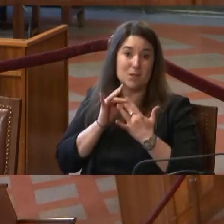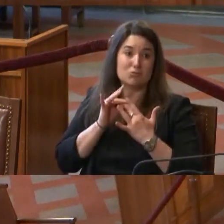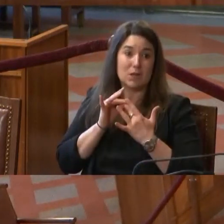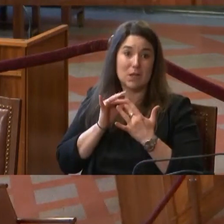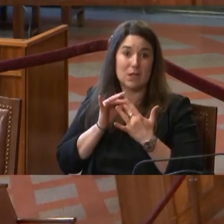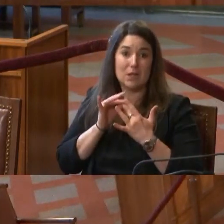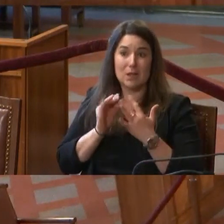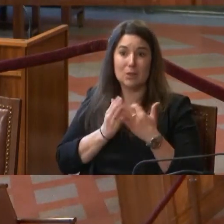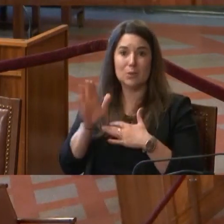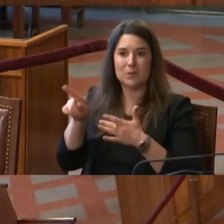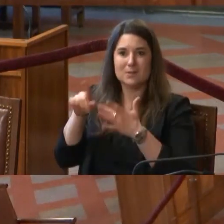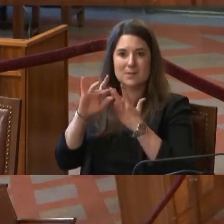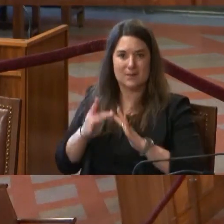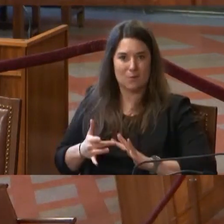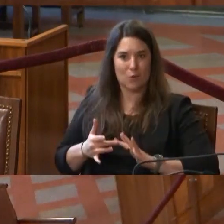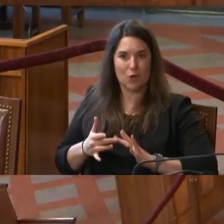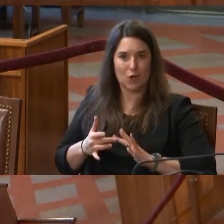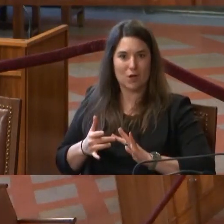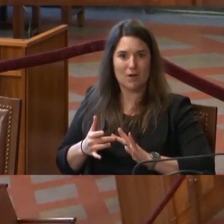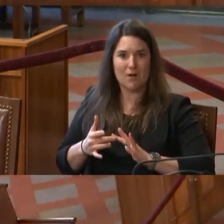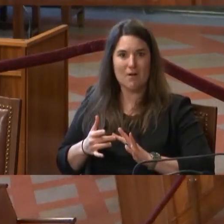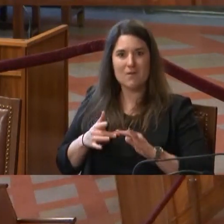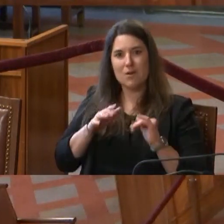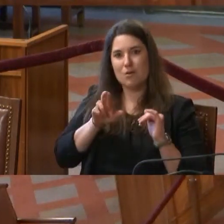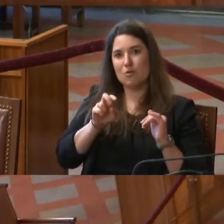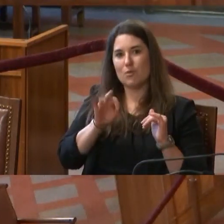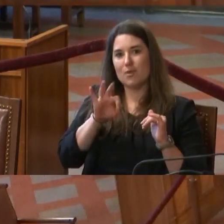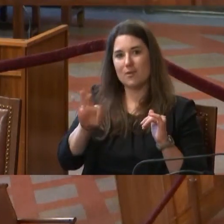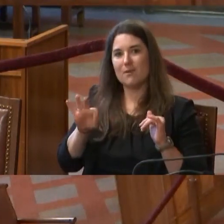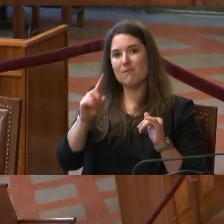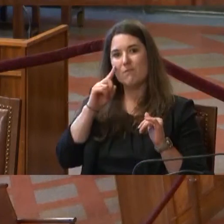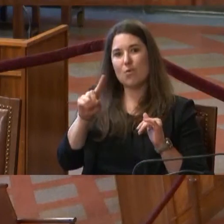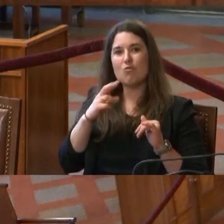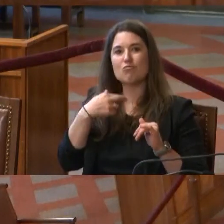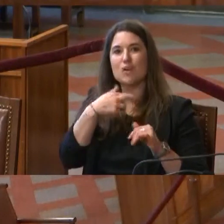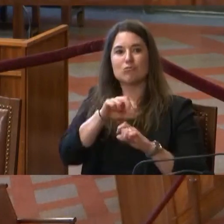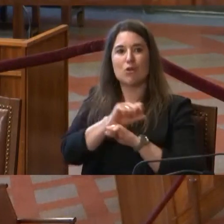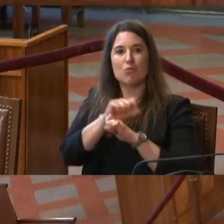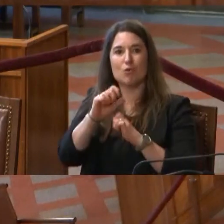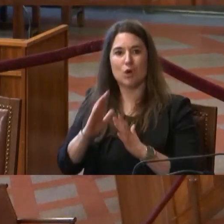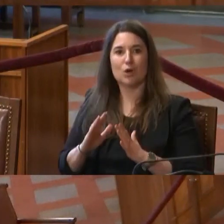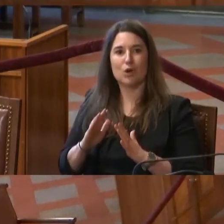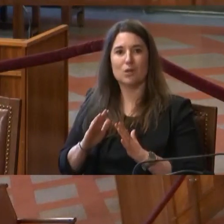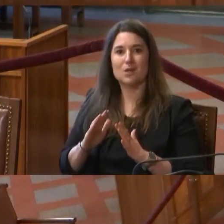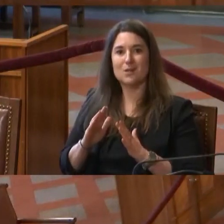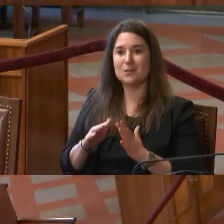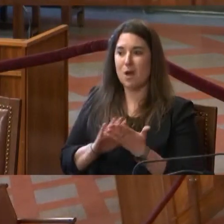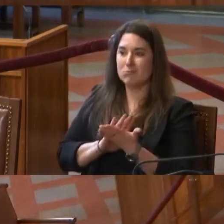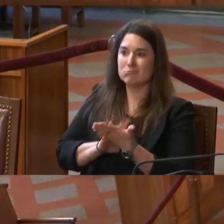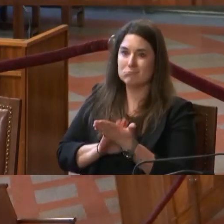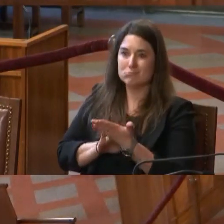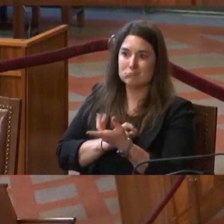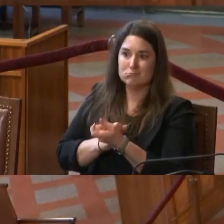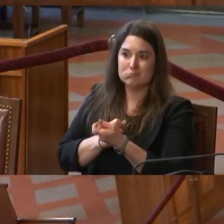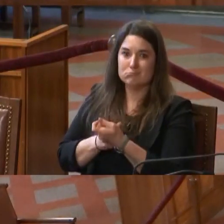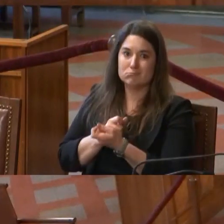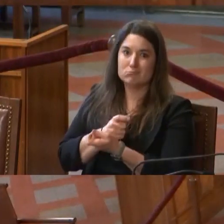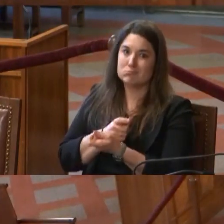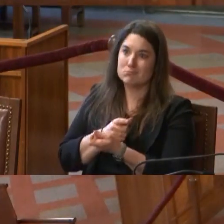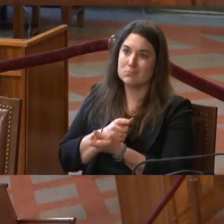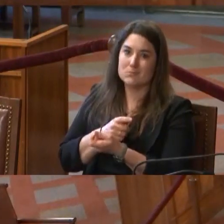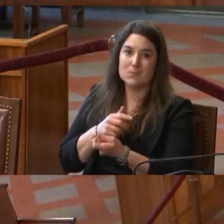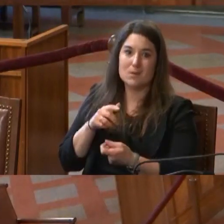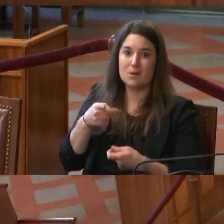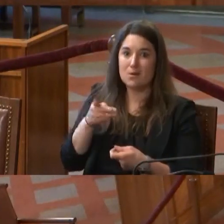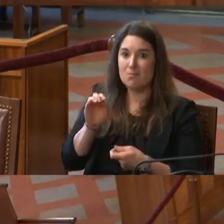through this network of relief for restaurant workers. So I want to give them a special shout out, but Polish Hill is